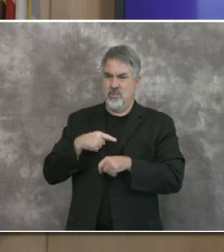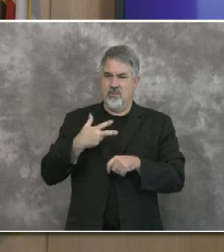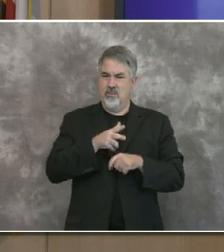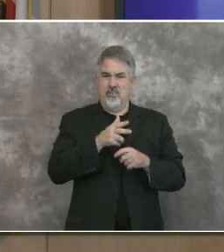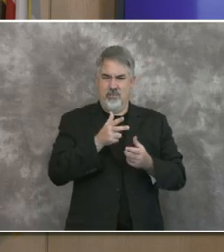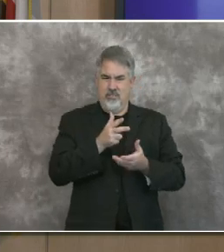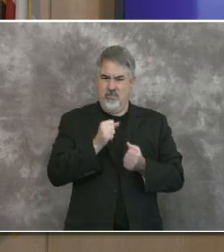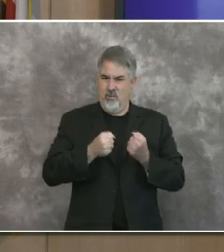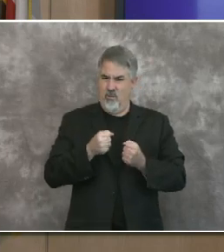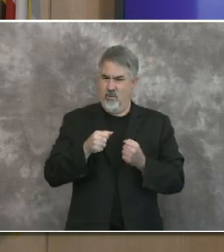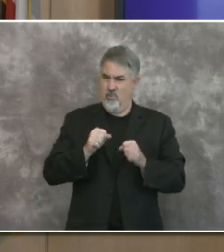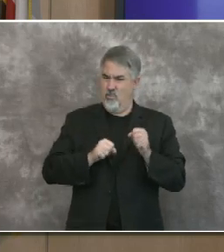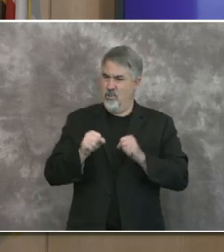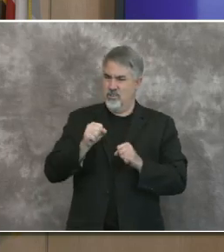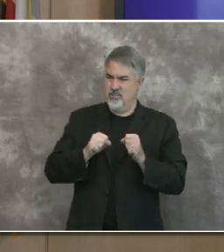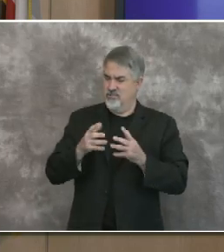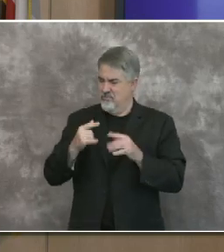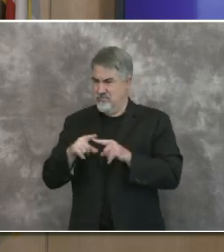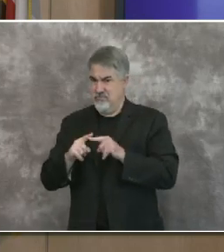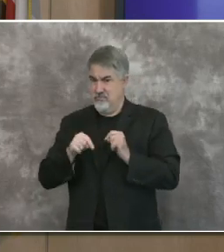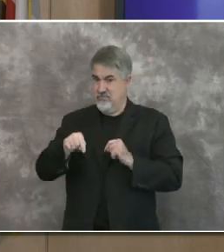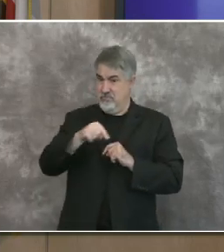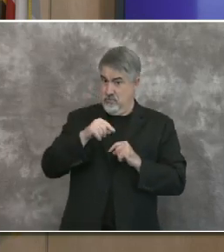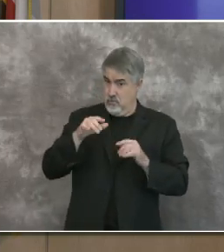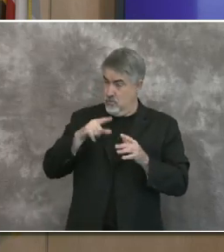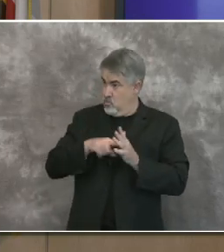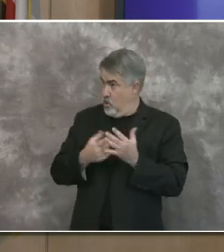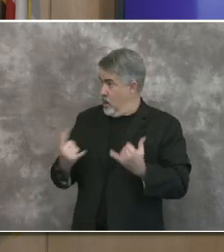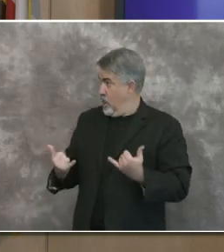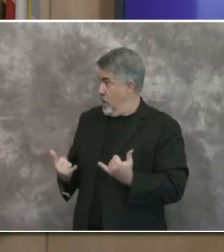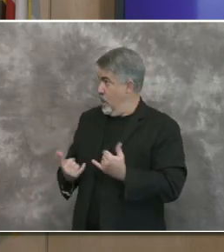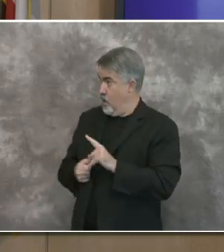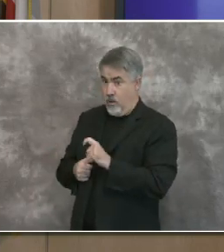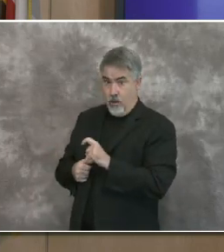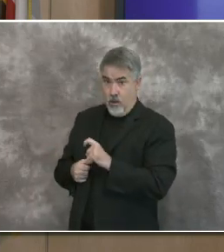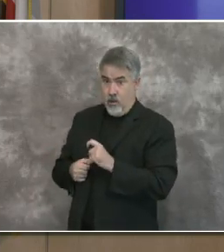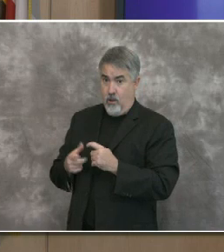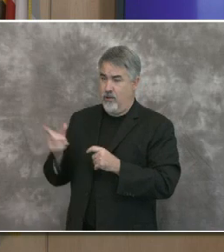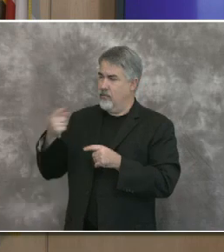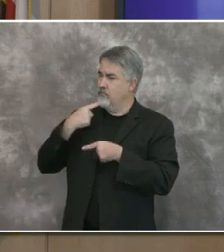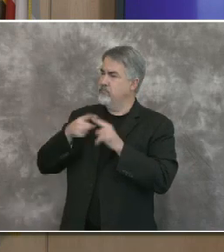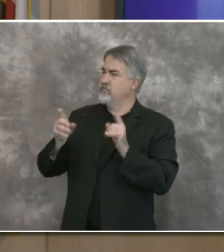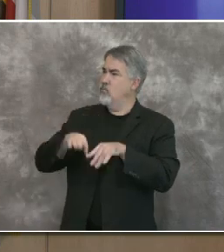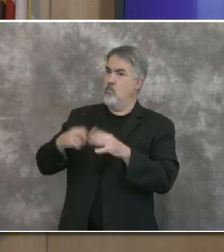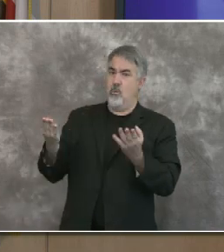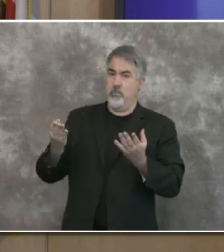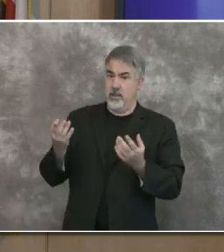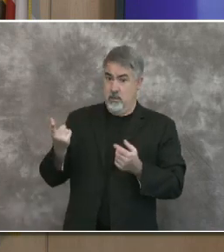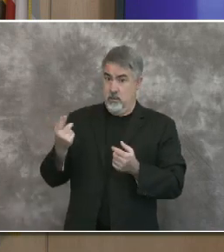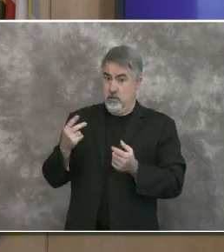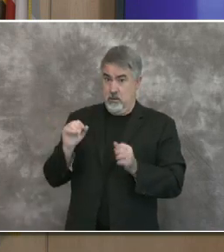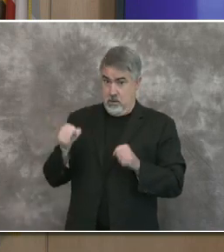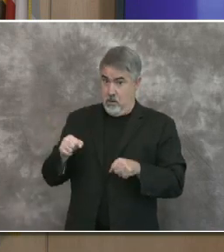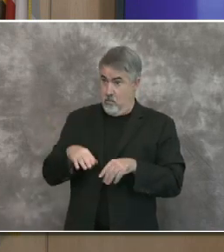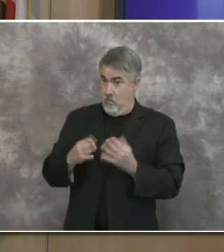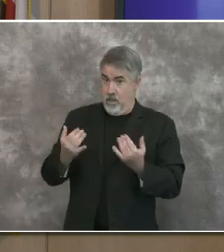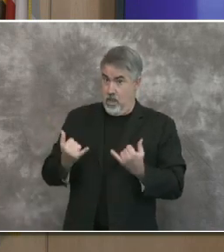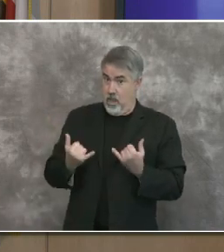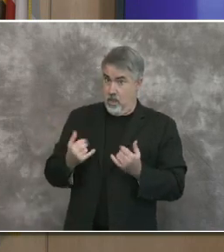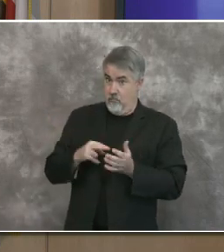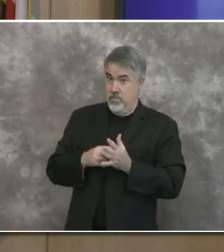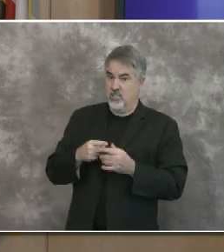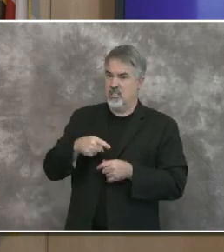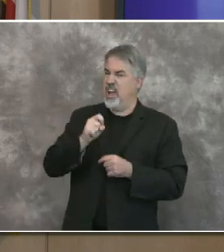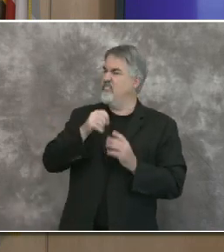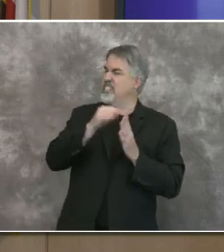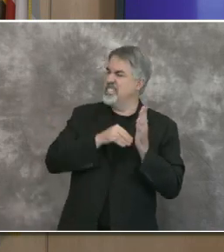can they begin today? And is that reliant on meeting or other goals? And then if they are going to reopen, do they have to complete that safety